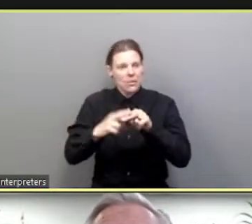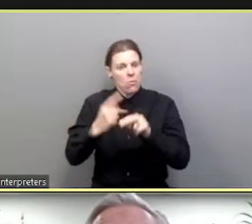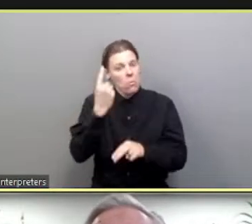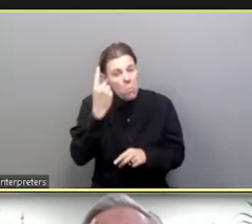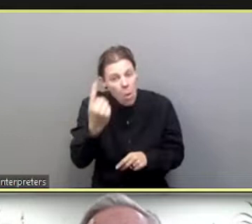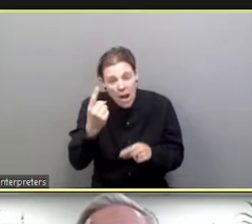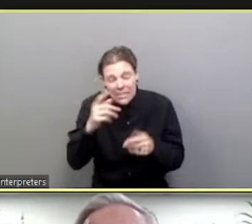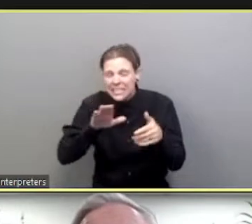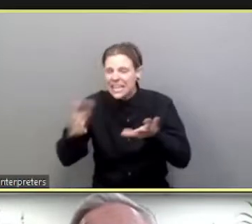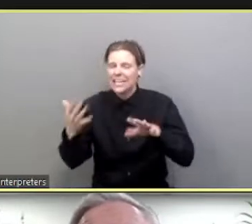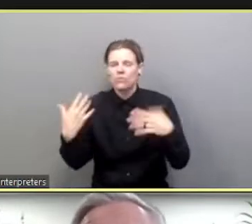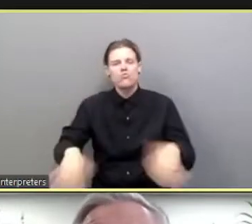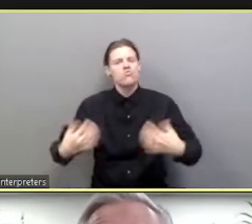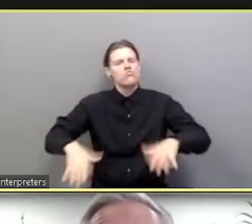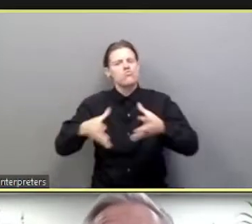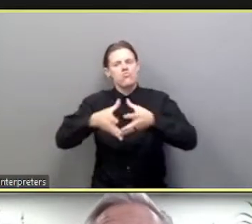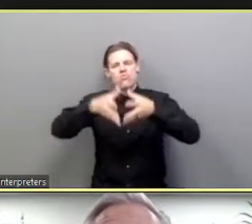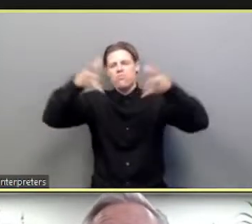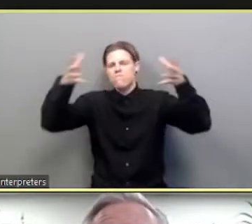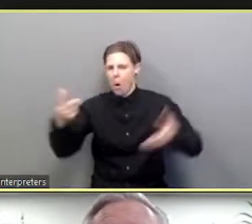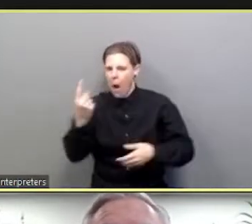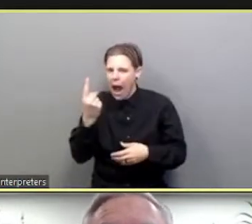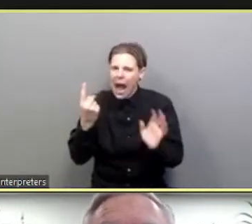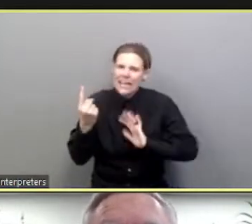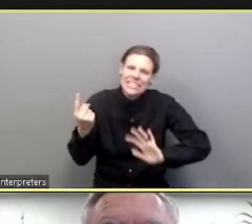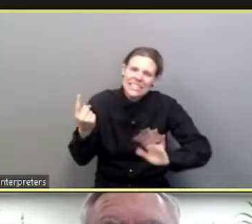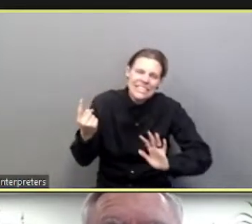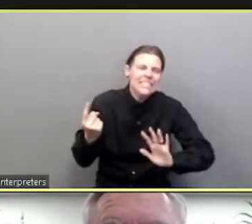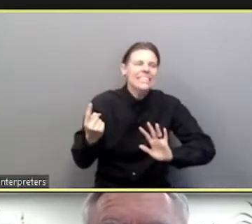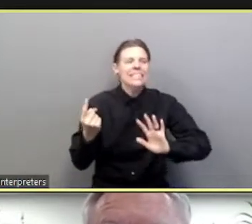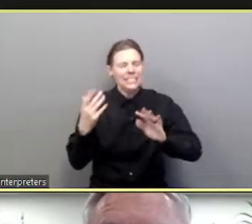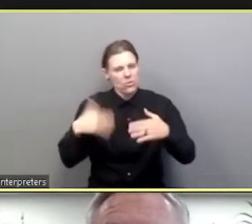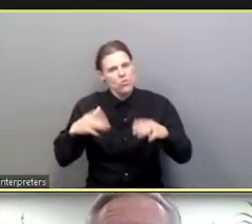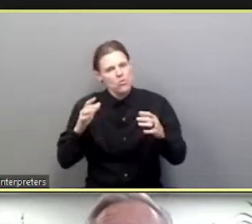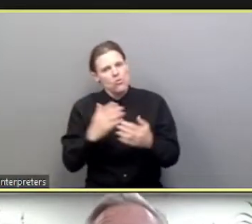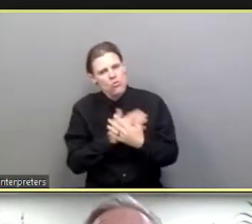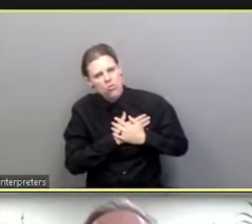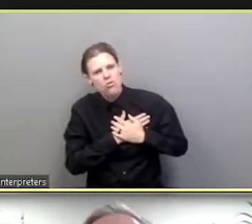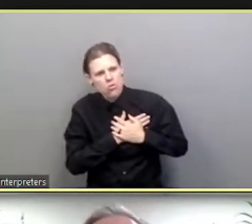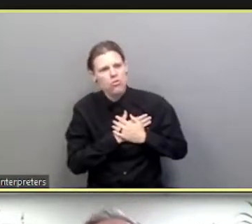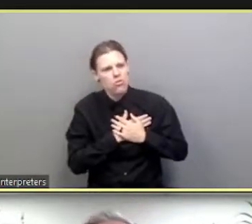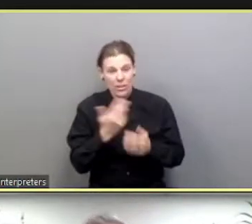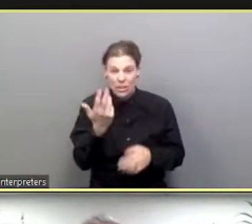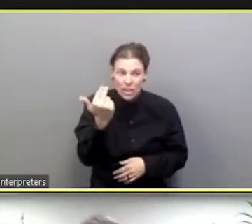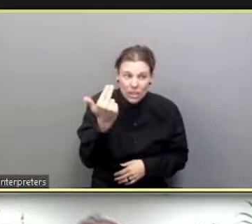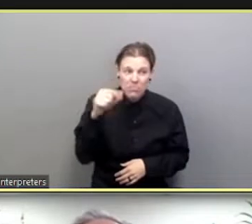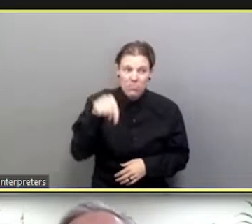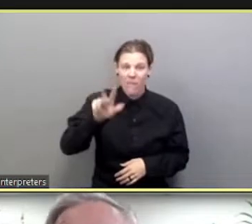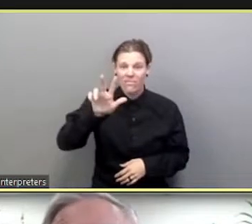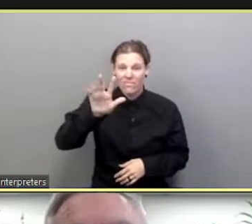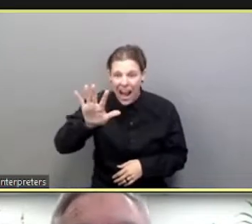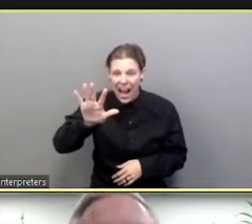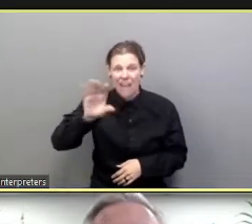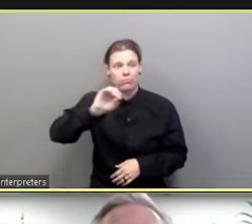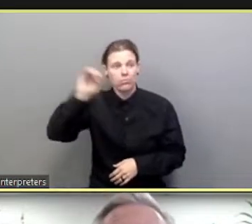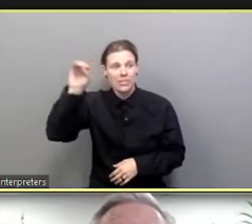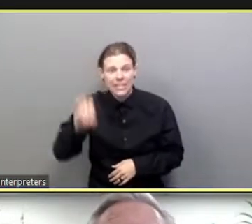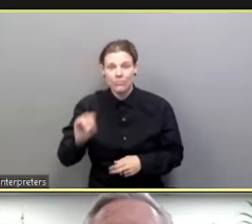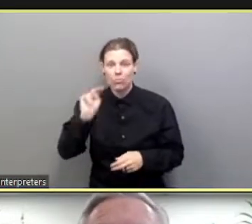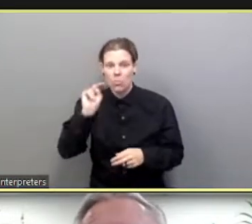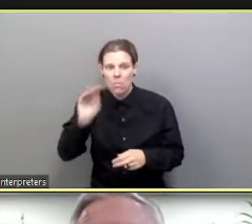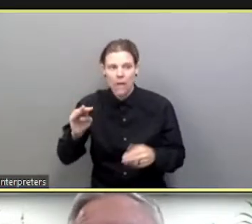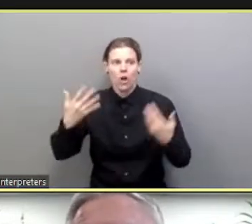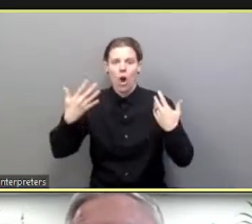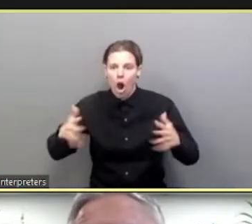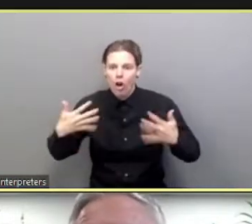see we're over 13.5% of the New Mexico population who's been infected with COVID.